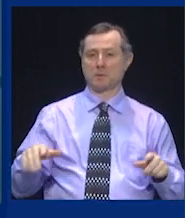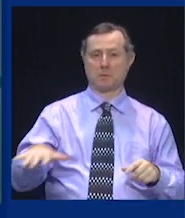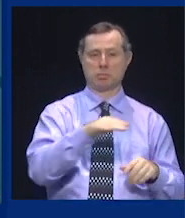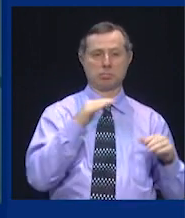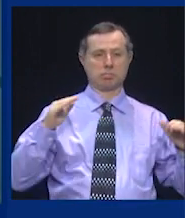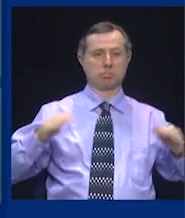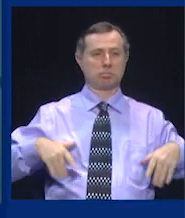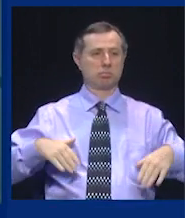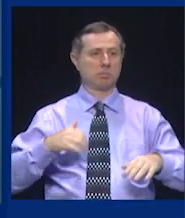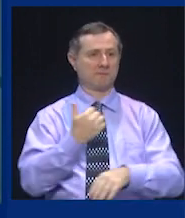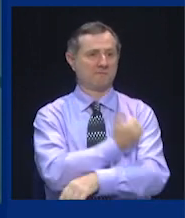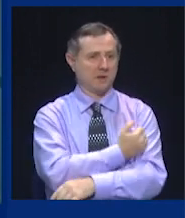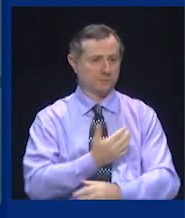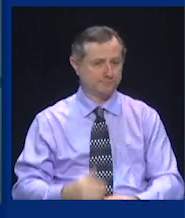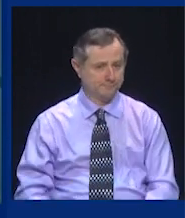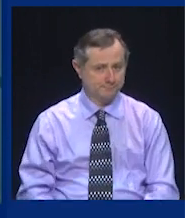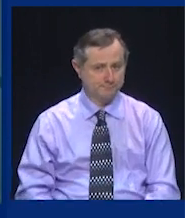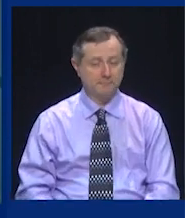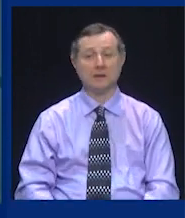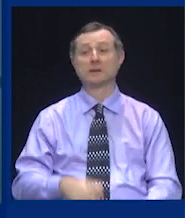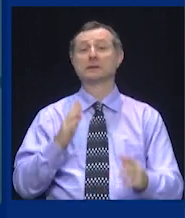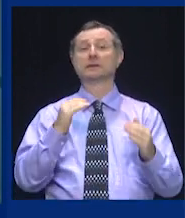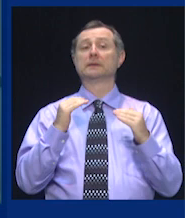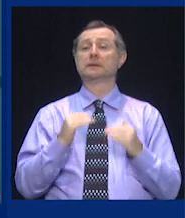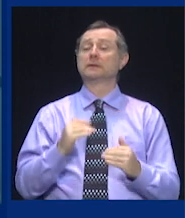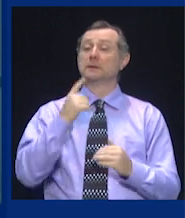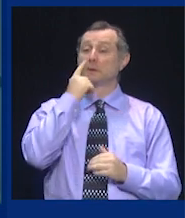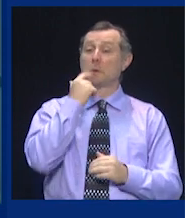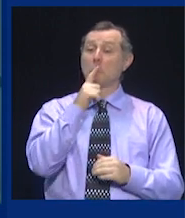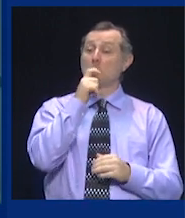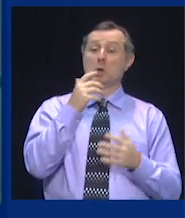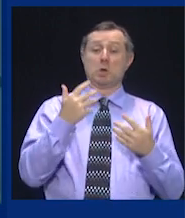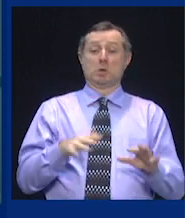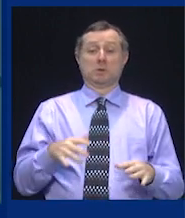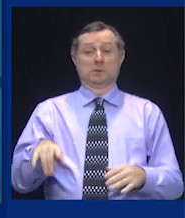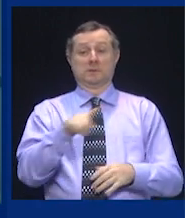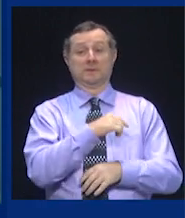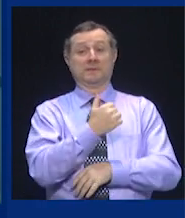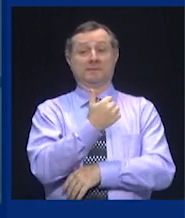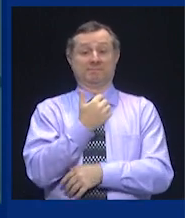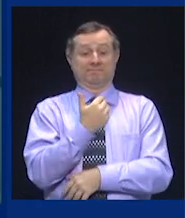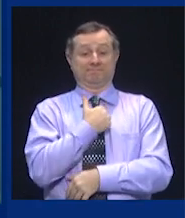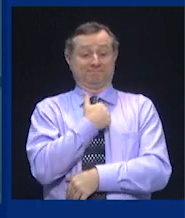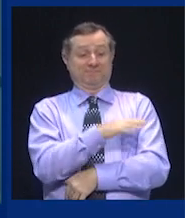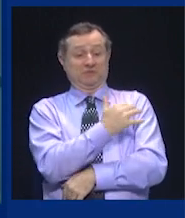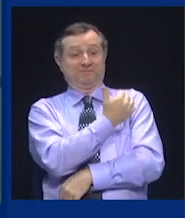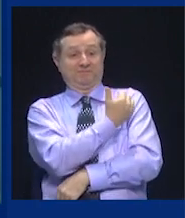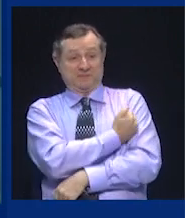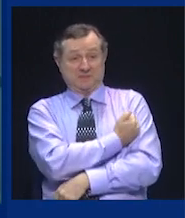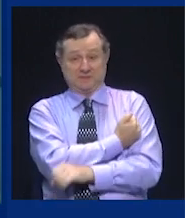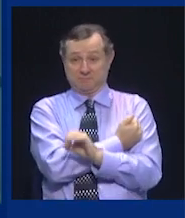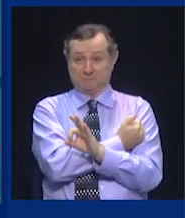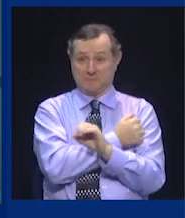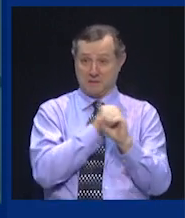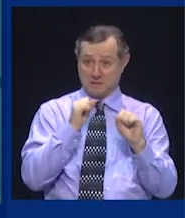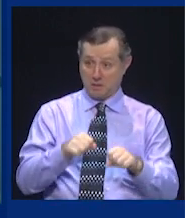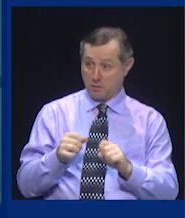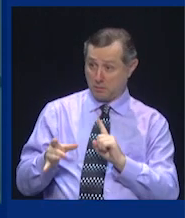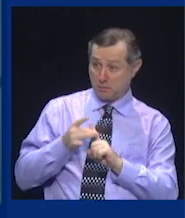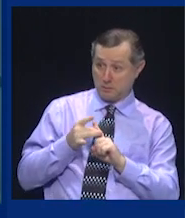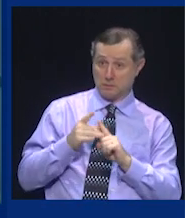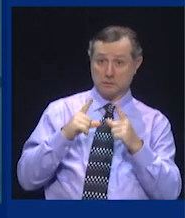Next fact. Vaccinated people can spread the Delta variant. This is